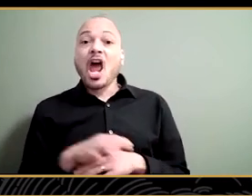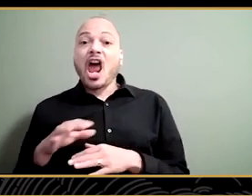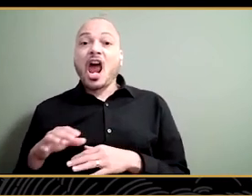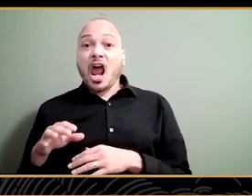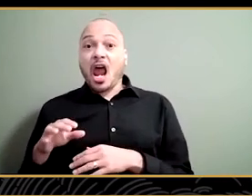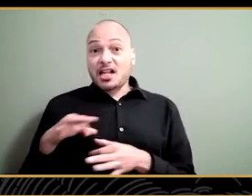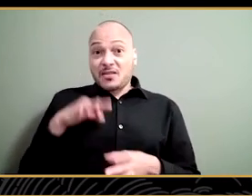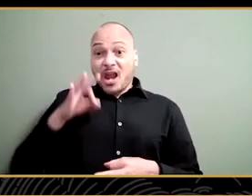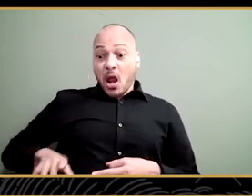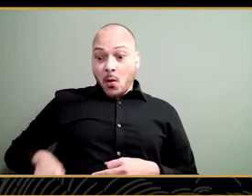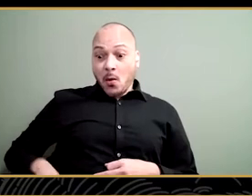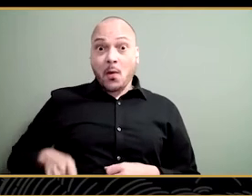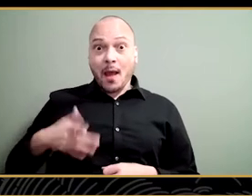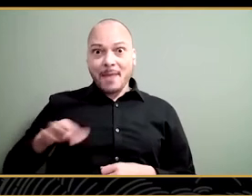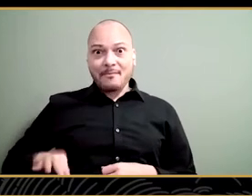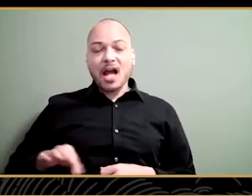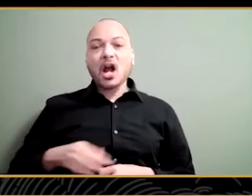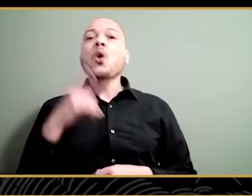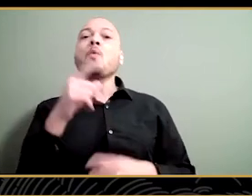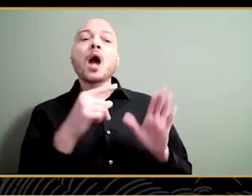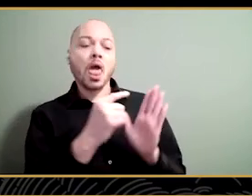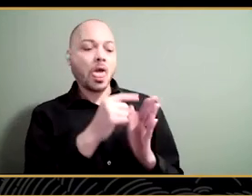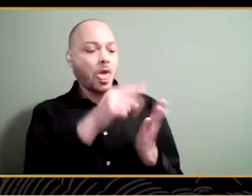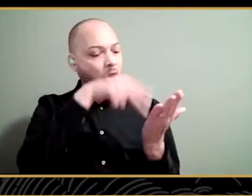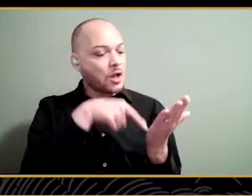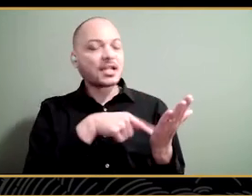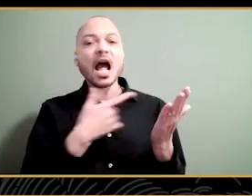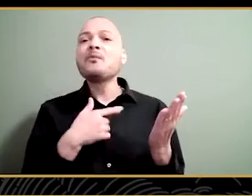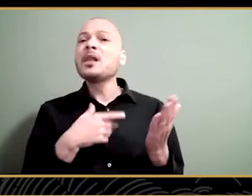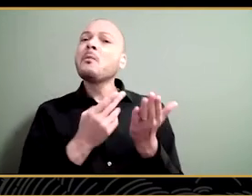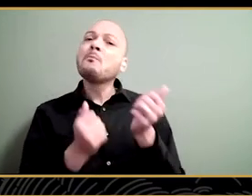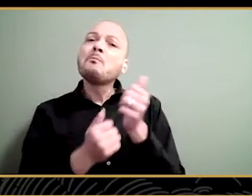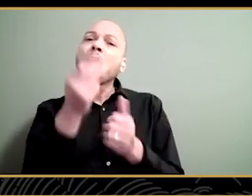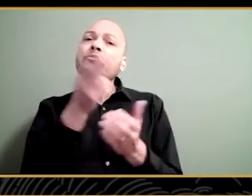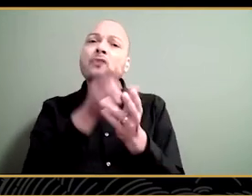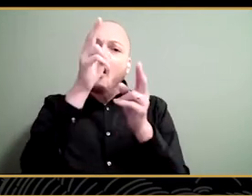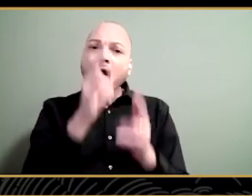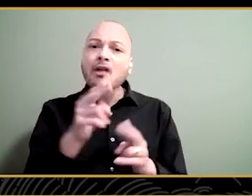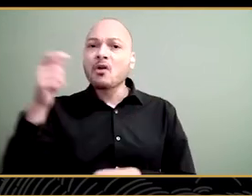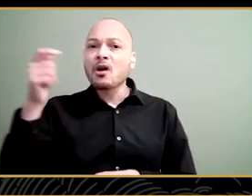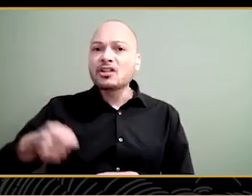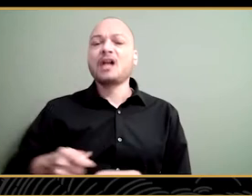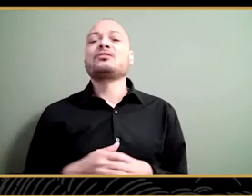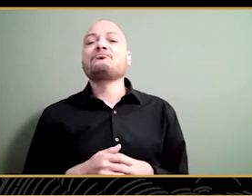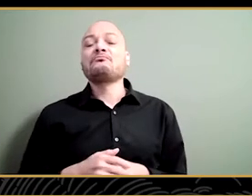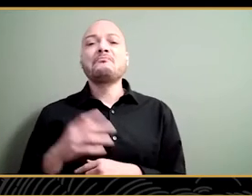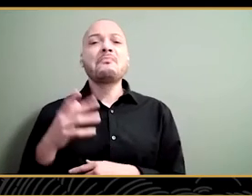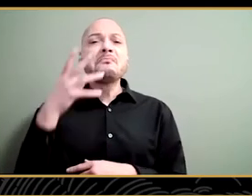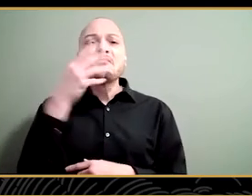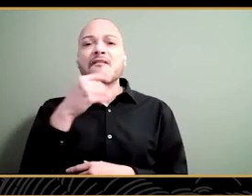I want to be most honorable judge. Mystical black. Another reads. Let me know when you get home safe.